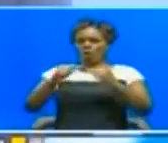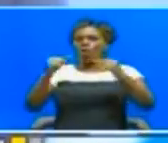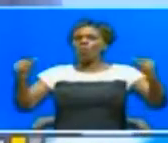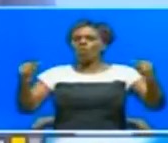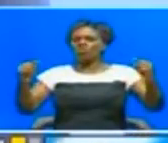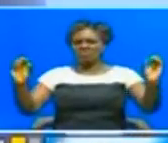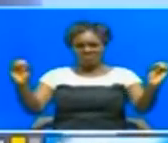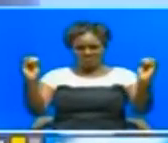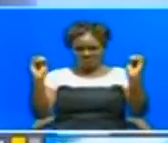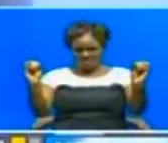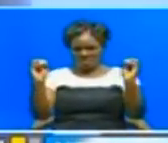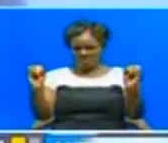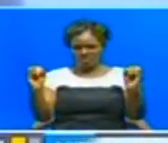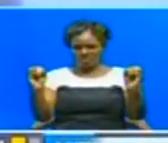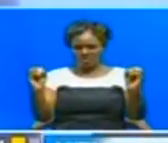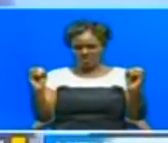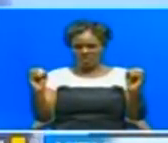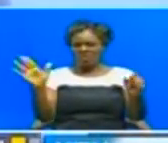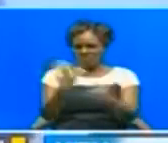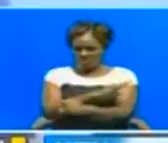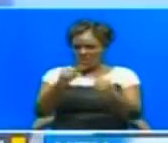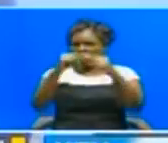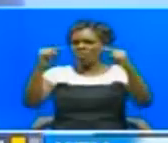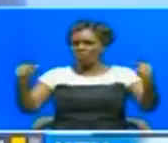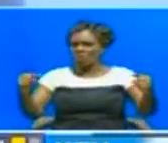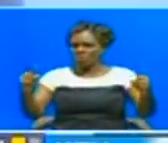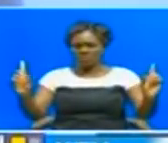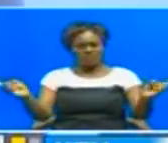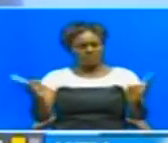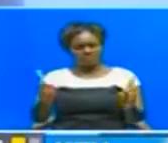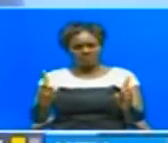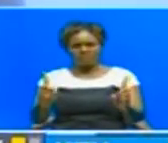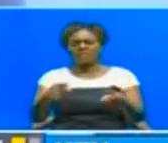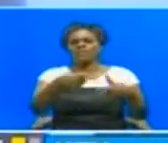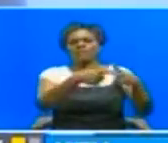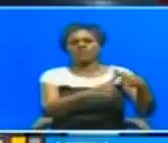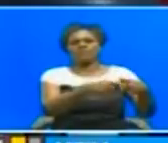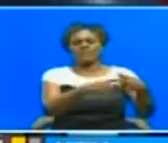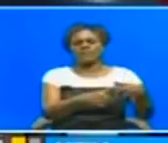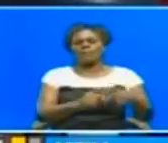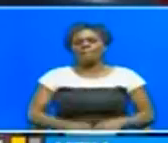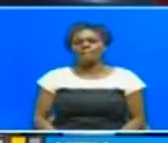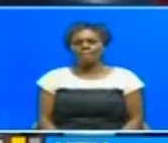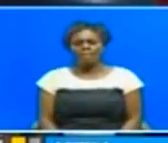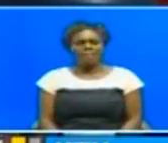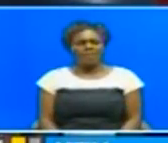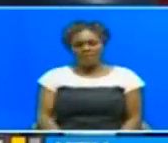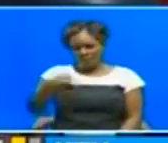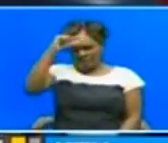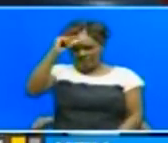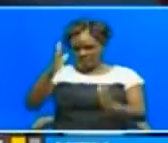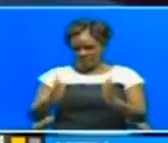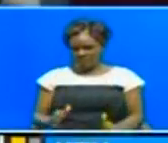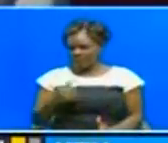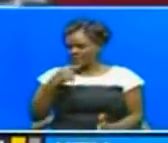opposed. It is not entirely opposed to the managed equipment scheme. The governors, however,